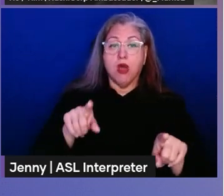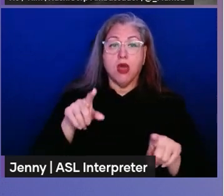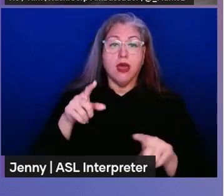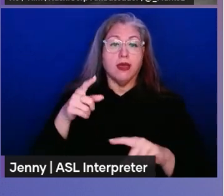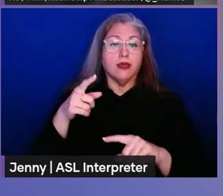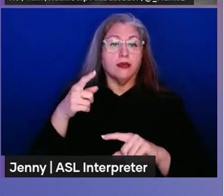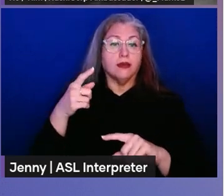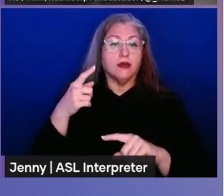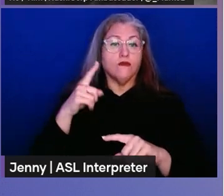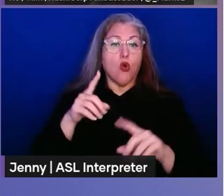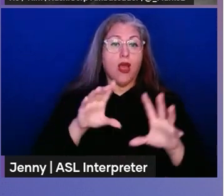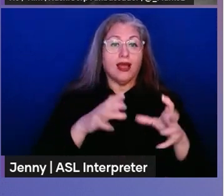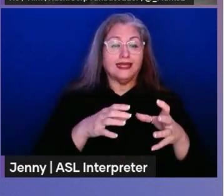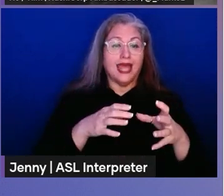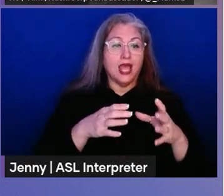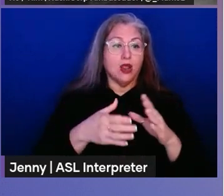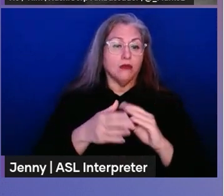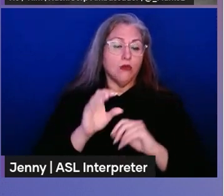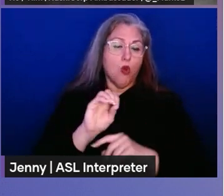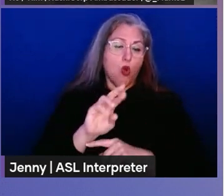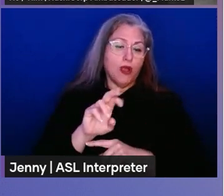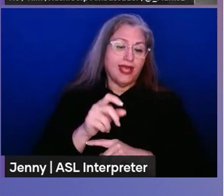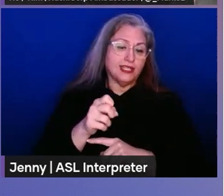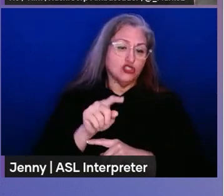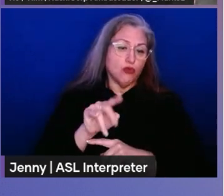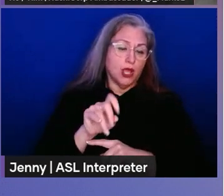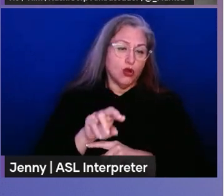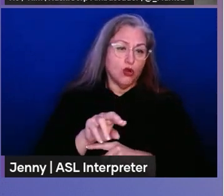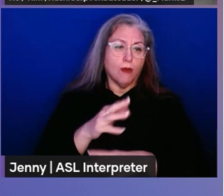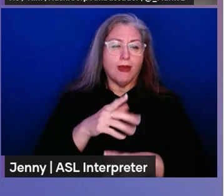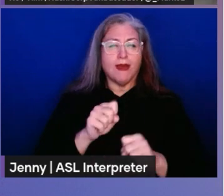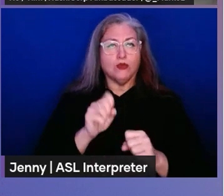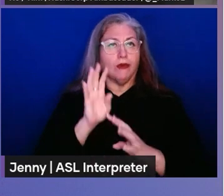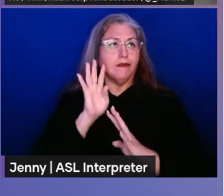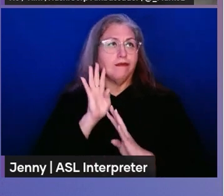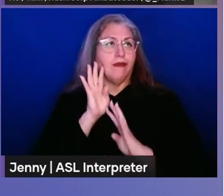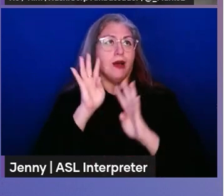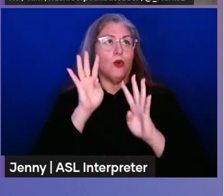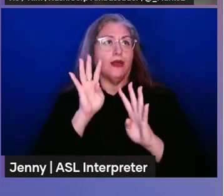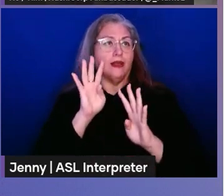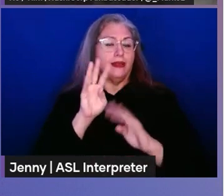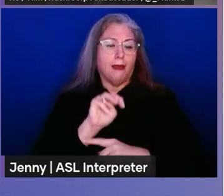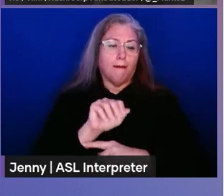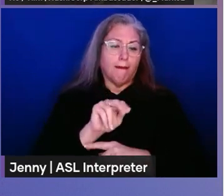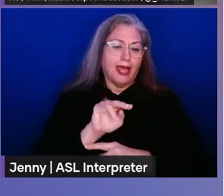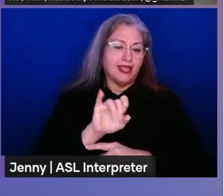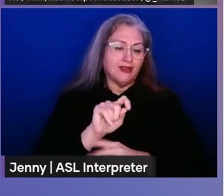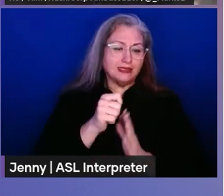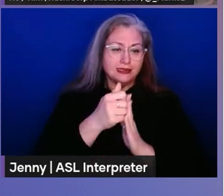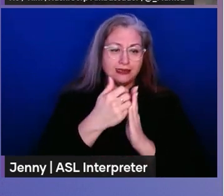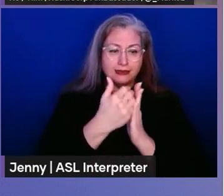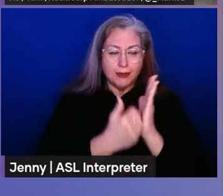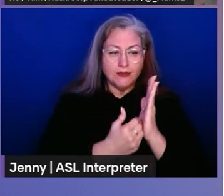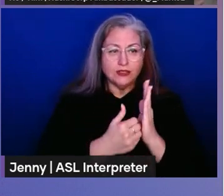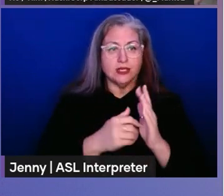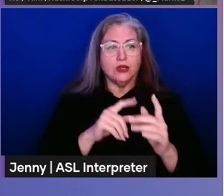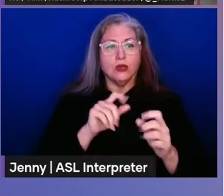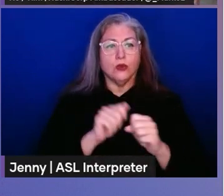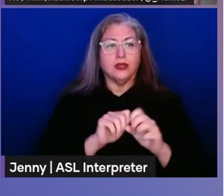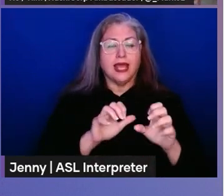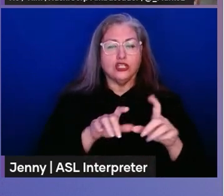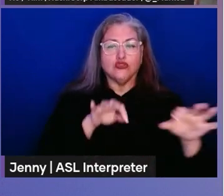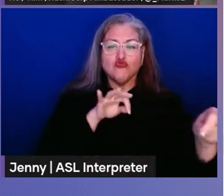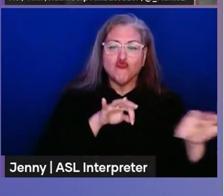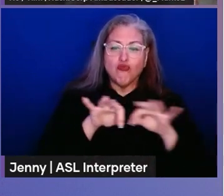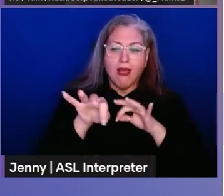a container orchestrator in this sense, you probably need to come up with manifests that actually describe how